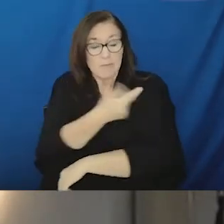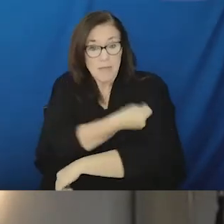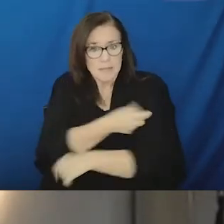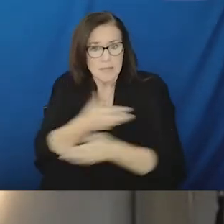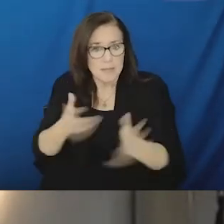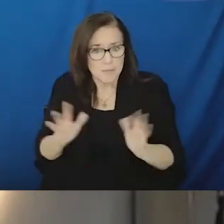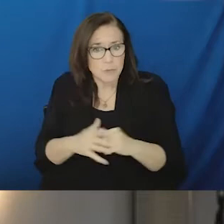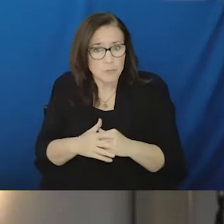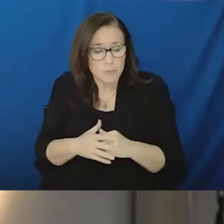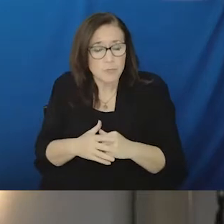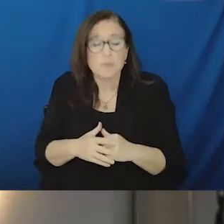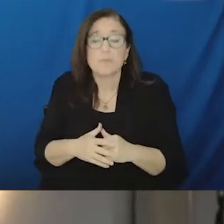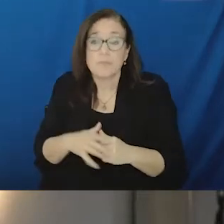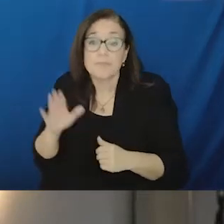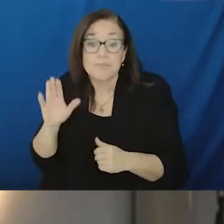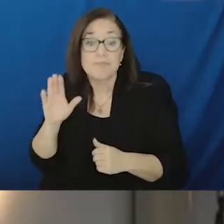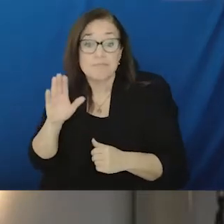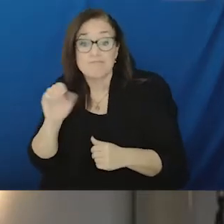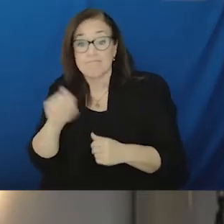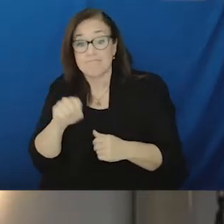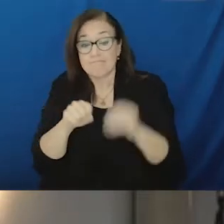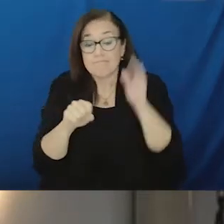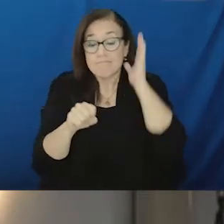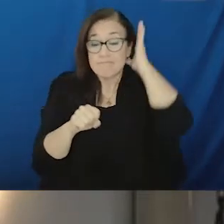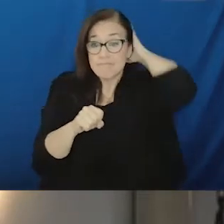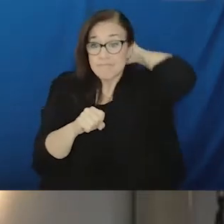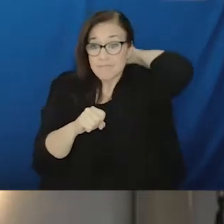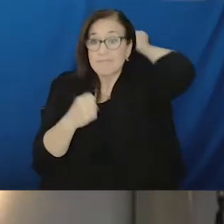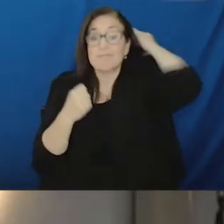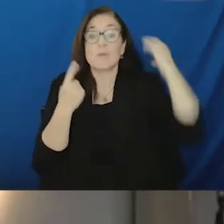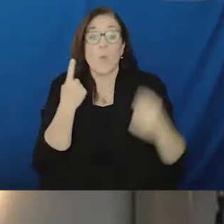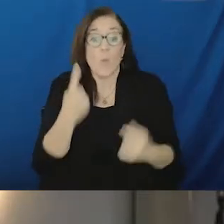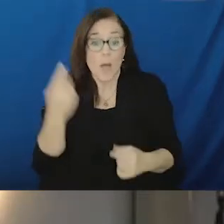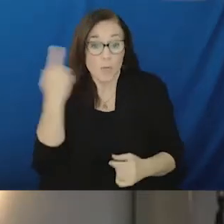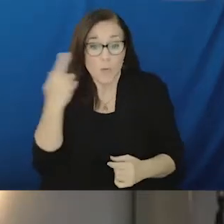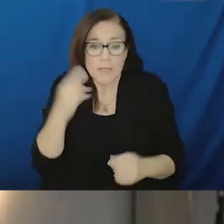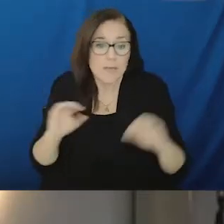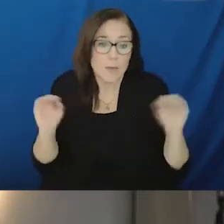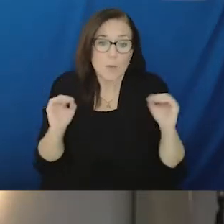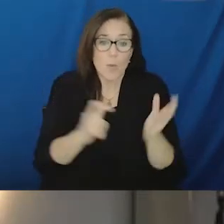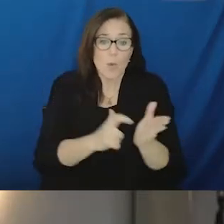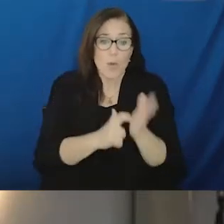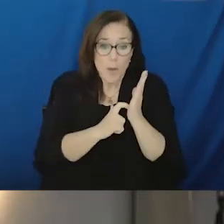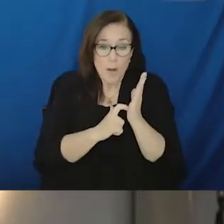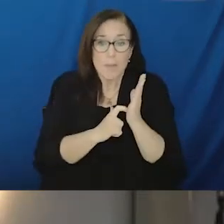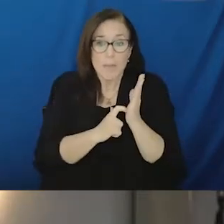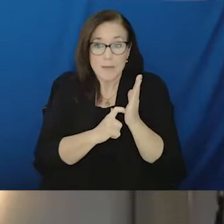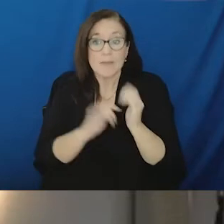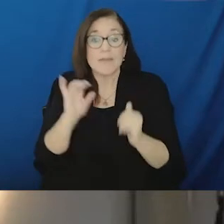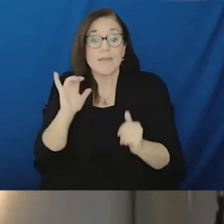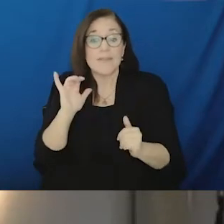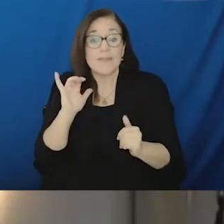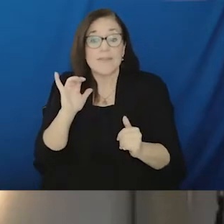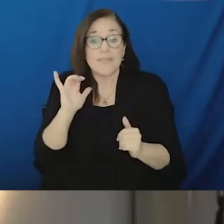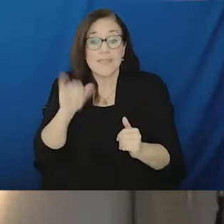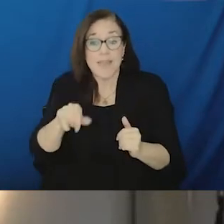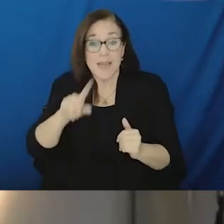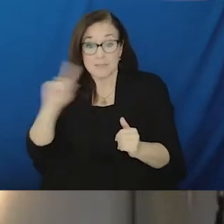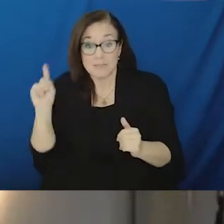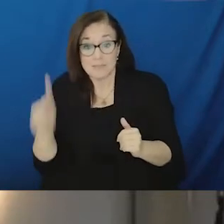there is one of the primary reason why it's not a requirement is because it's under emergency authorization